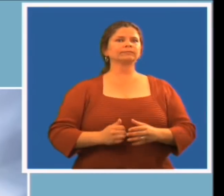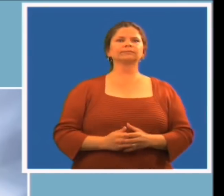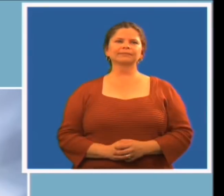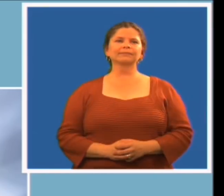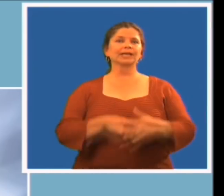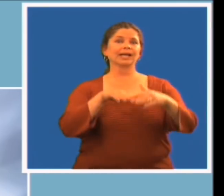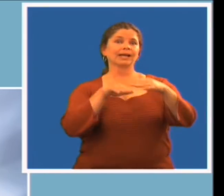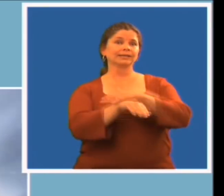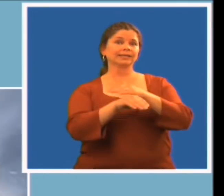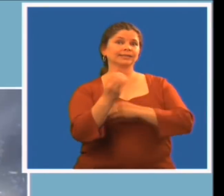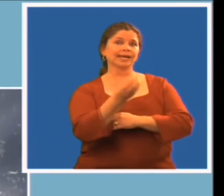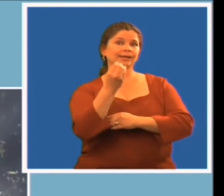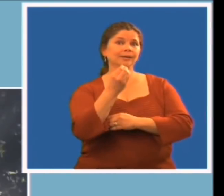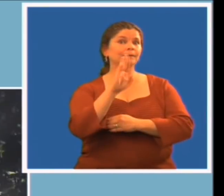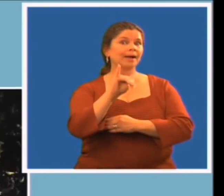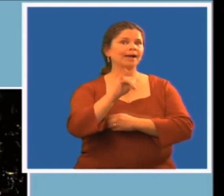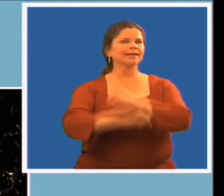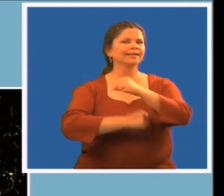available.